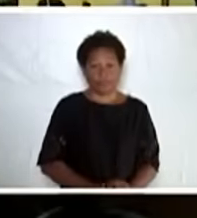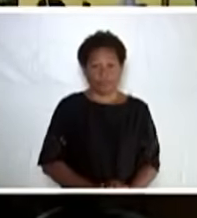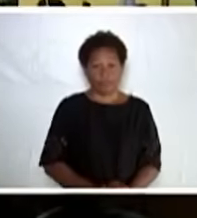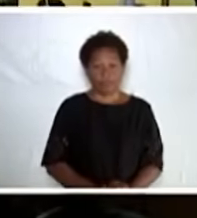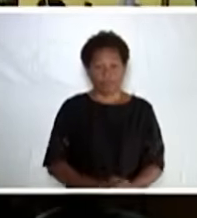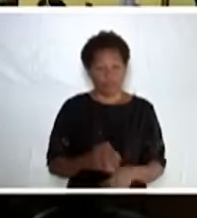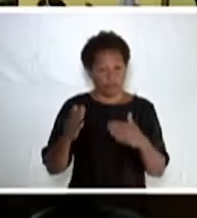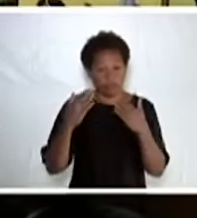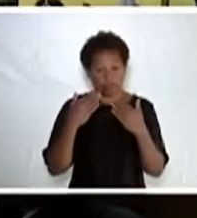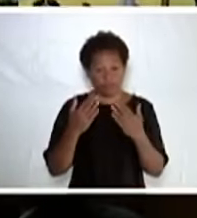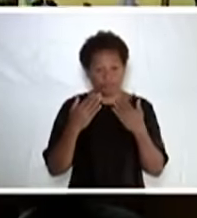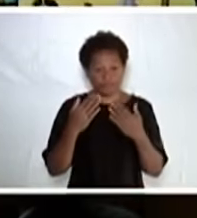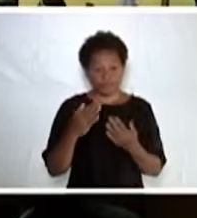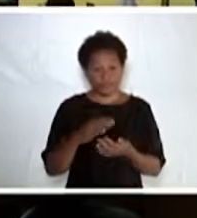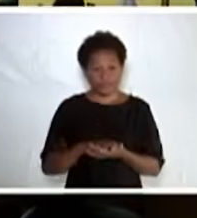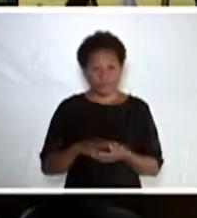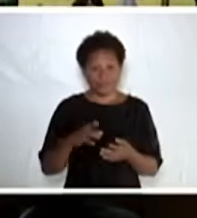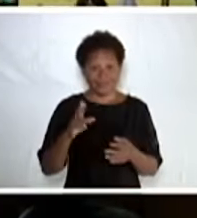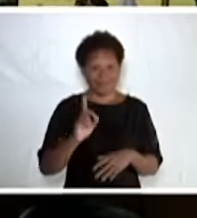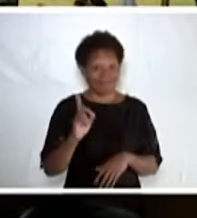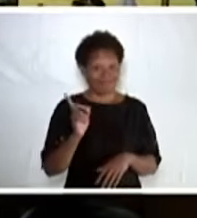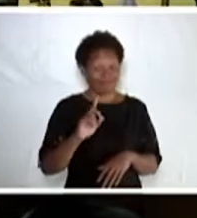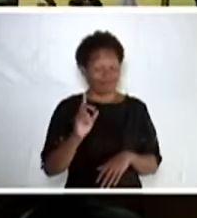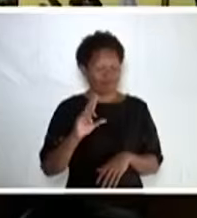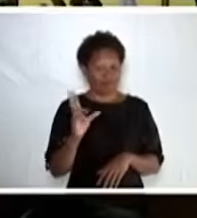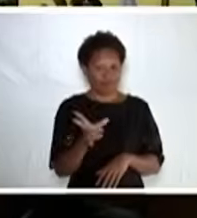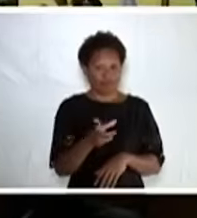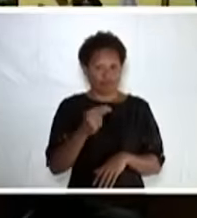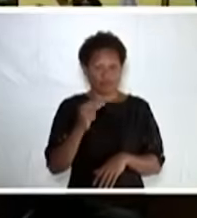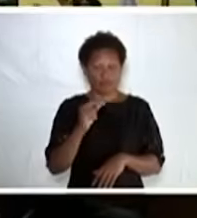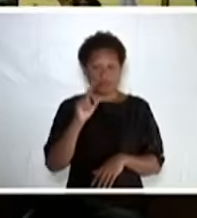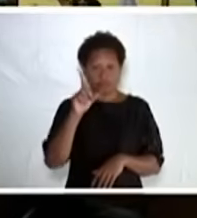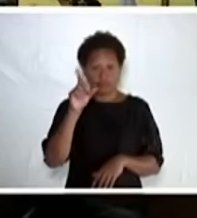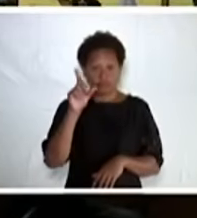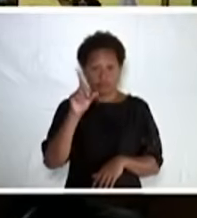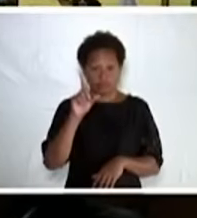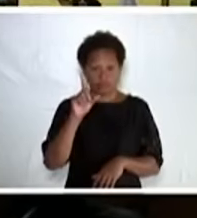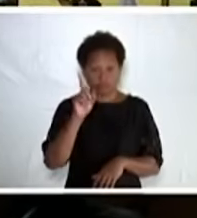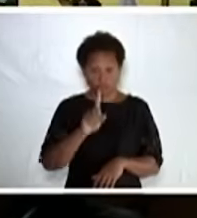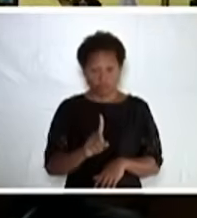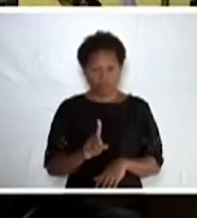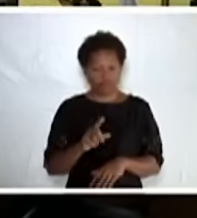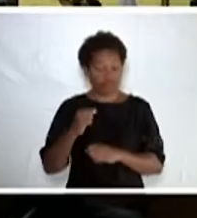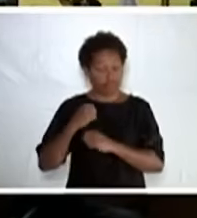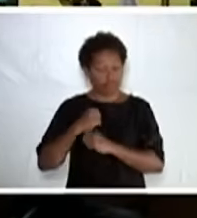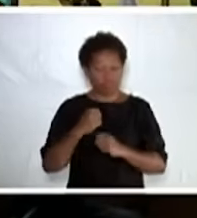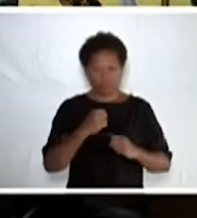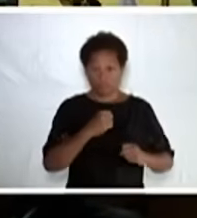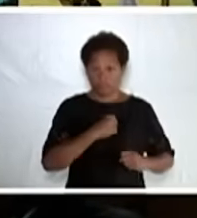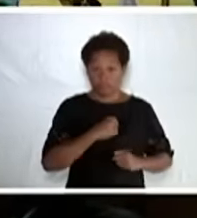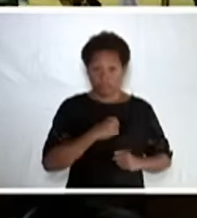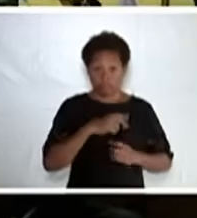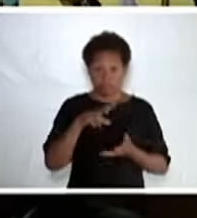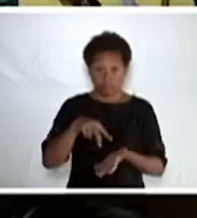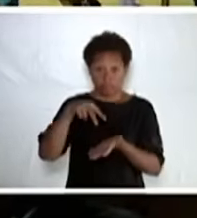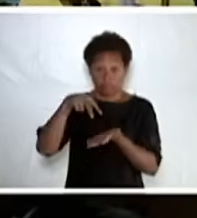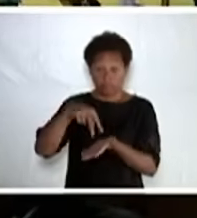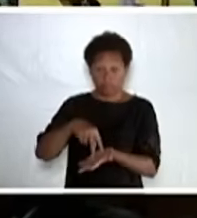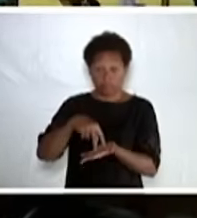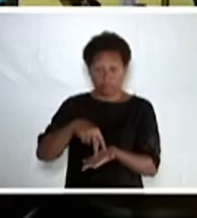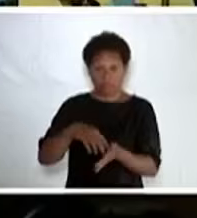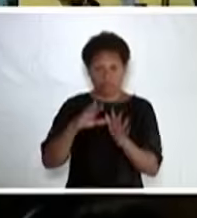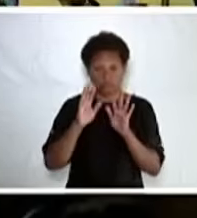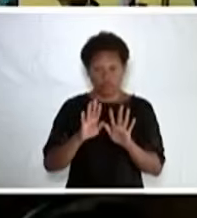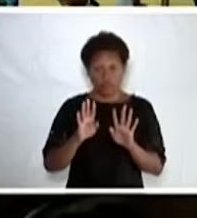Yanda buona vinaka na buku ni tabile bersama ingara berawa werna leni mate valu karasa tua wai nungo